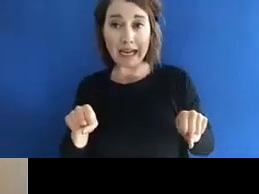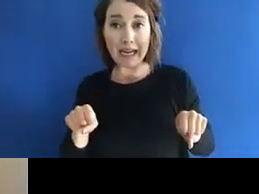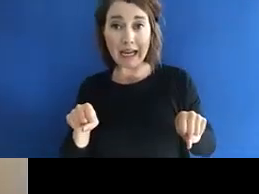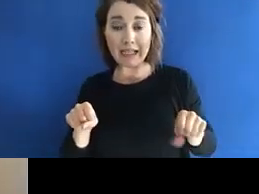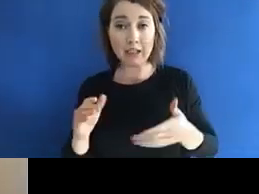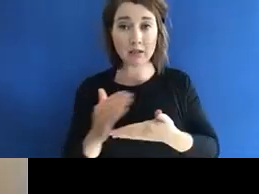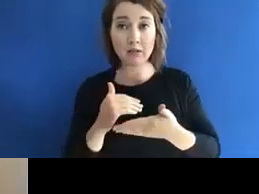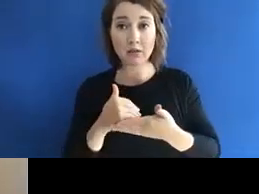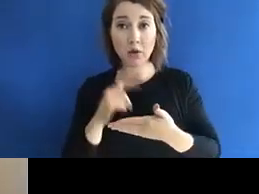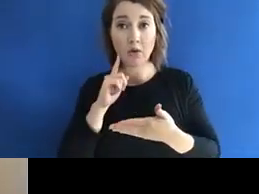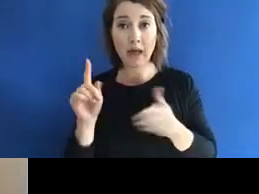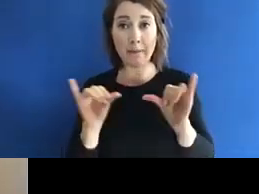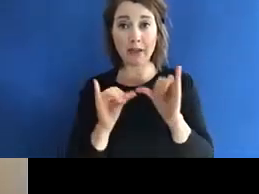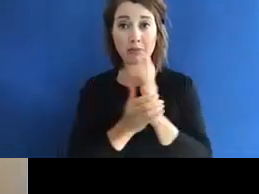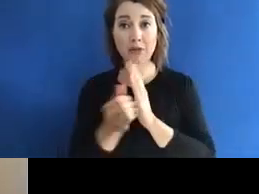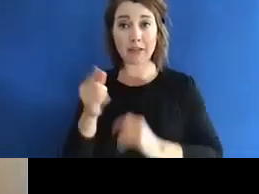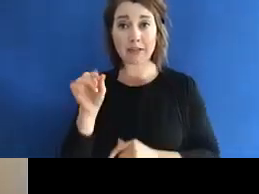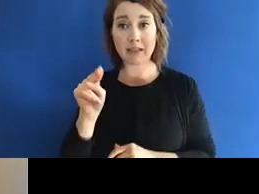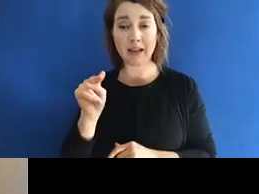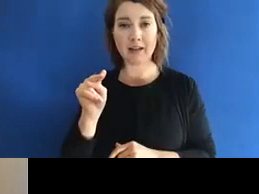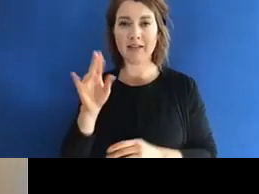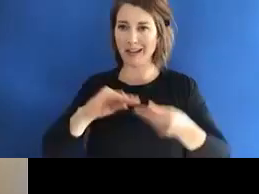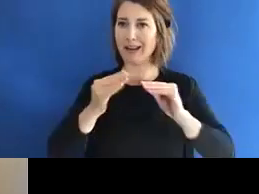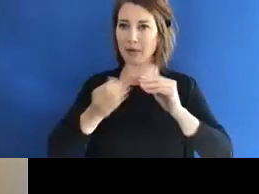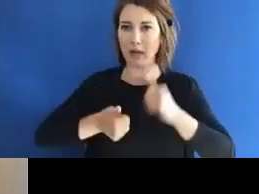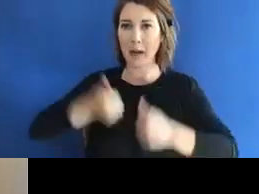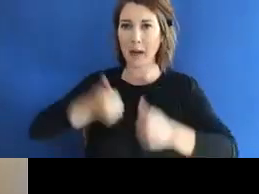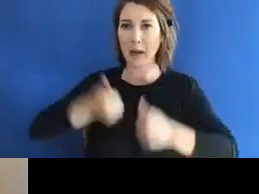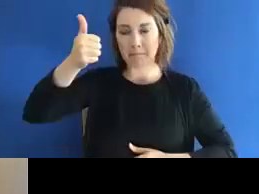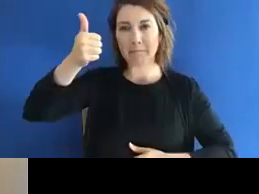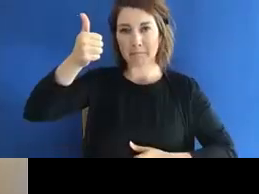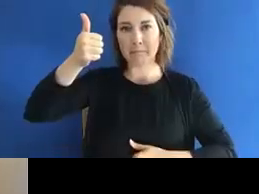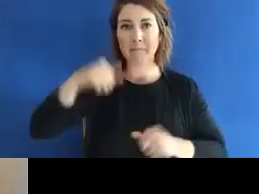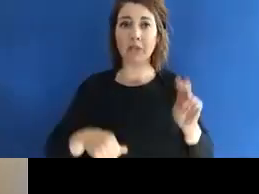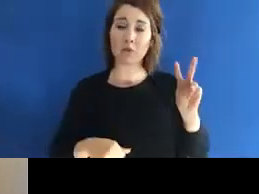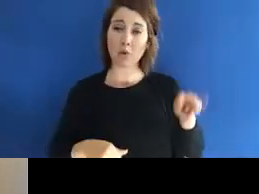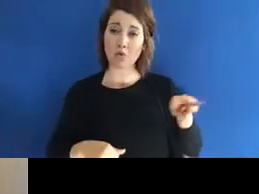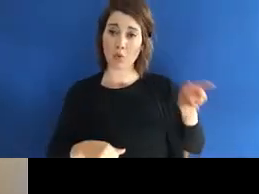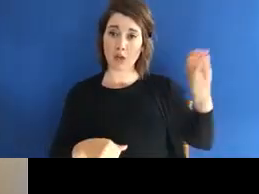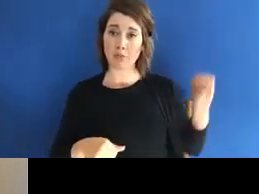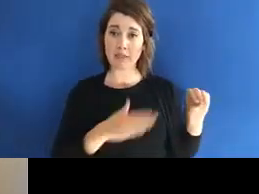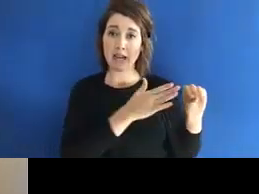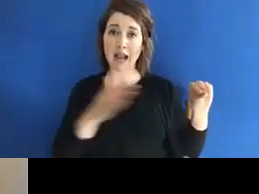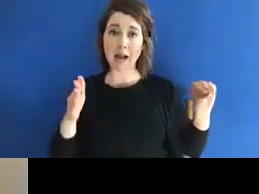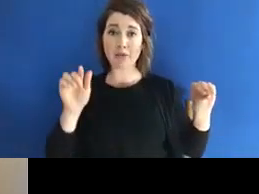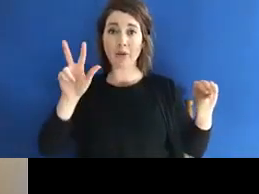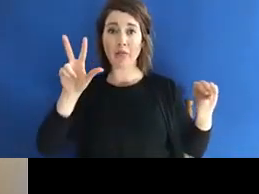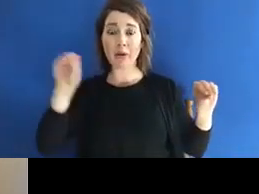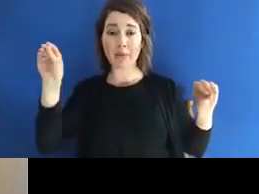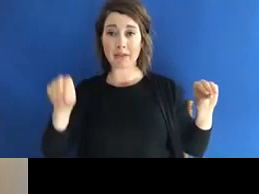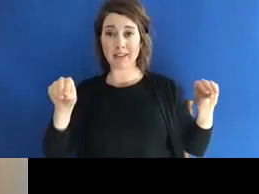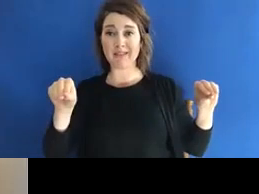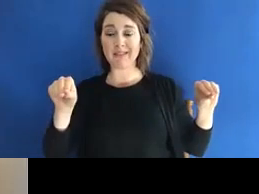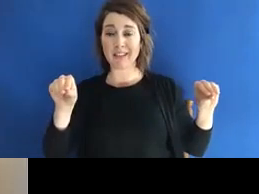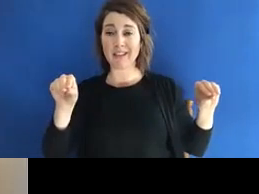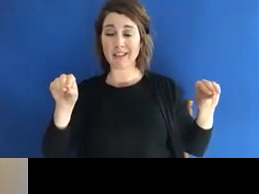measurable skill gains is also growing from 22% in program year 17 to, like I said, 30% of